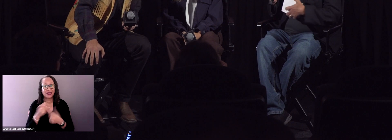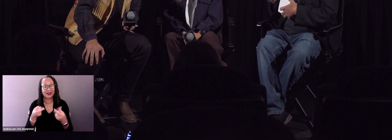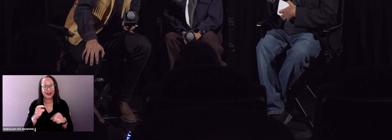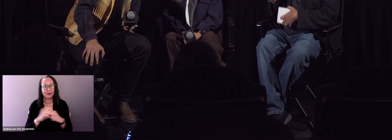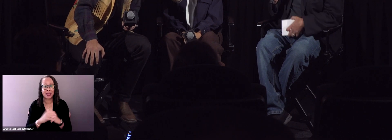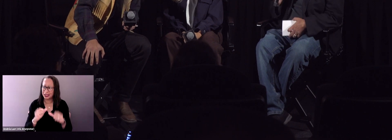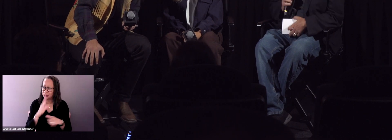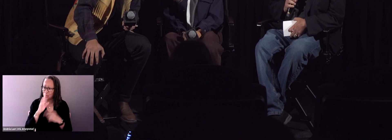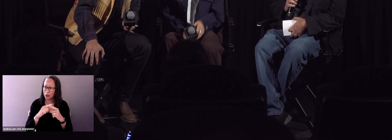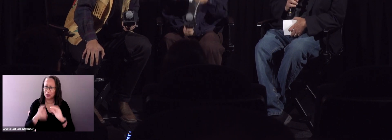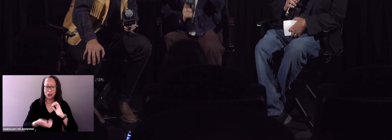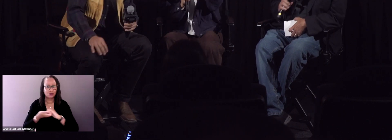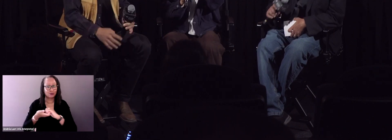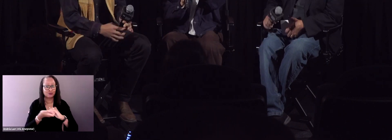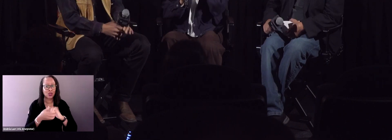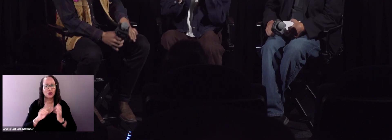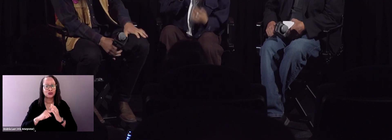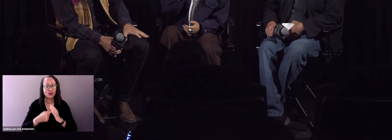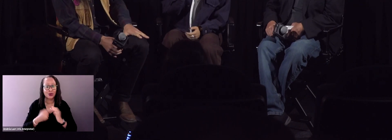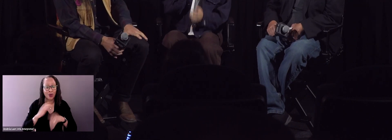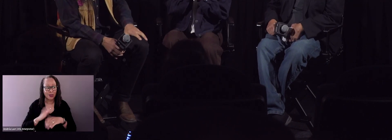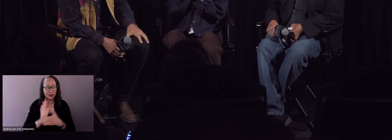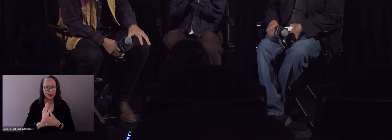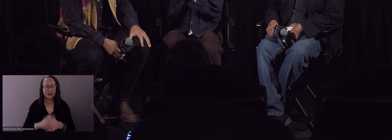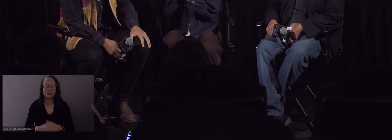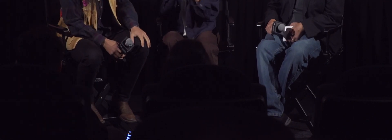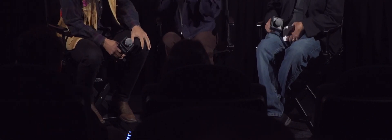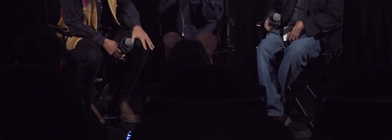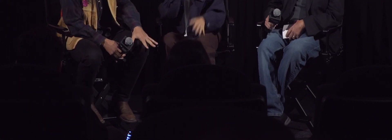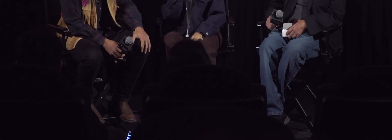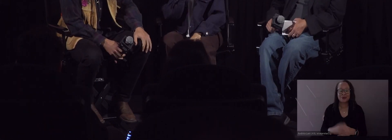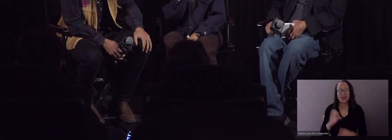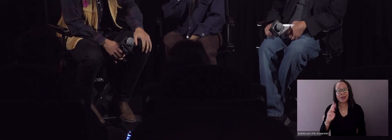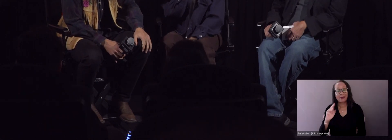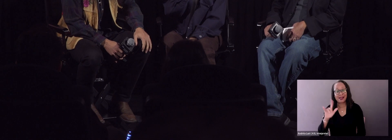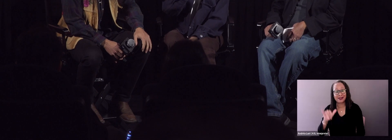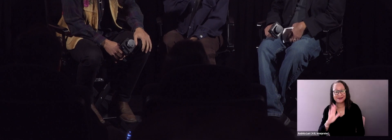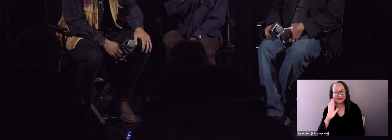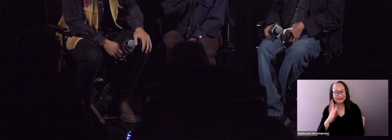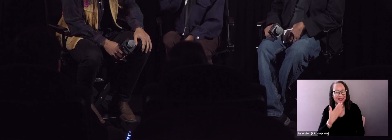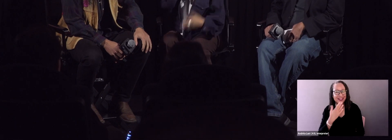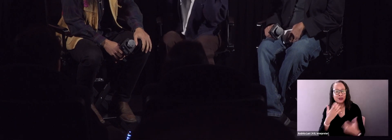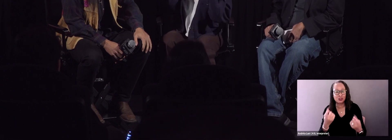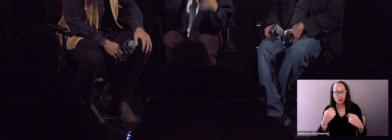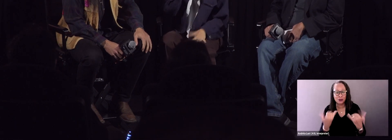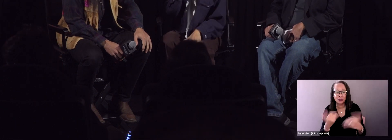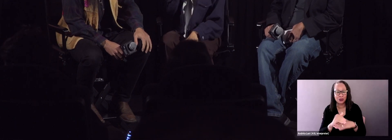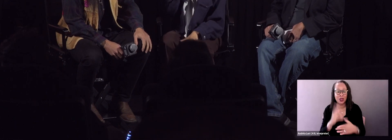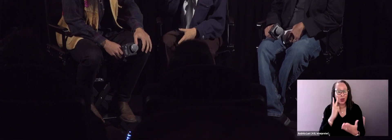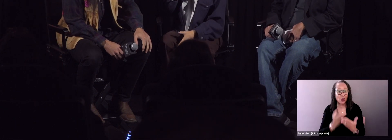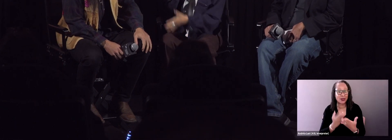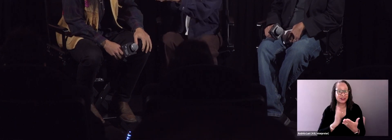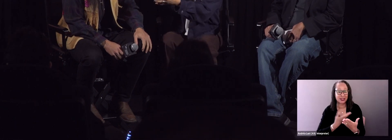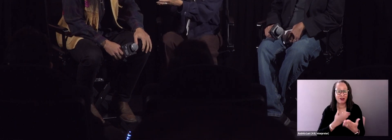of collaborating on this? Yeah, thank you all so much for coming tonight and witnessing our